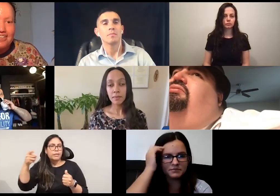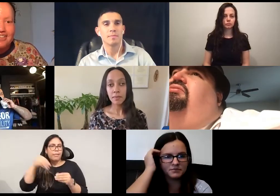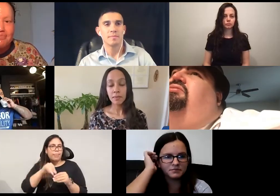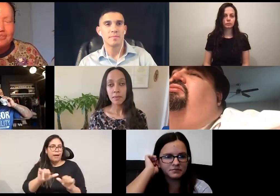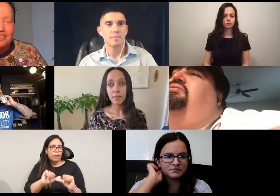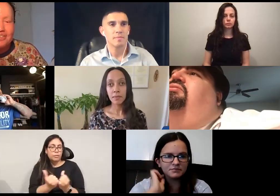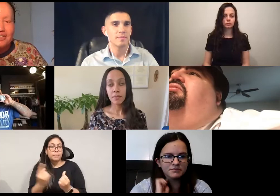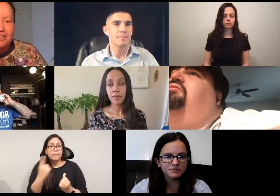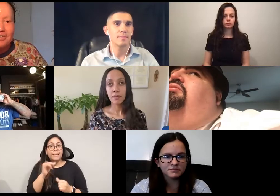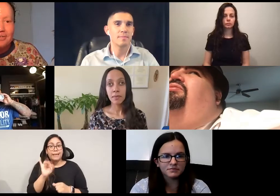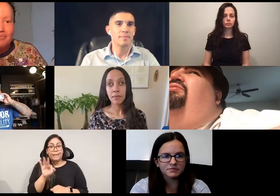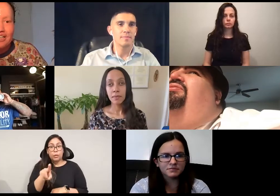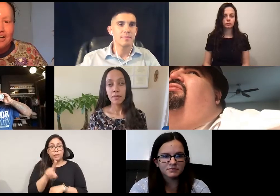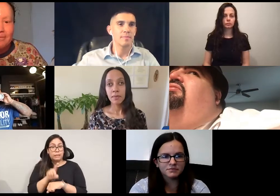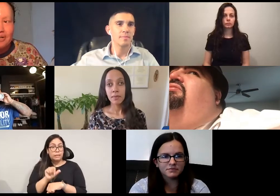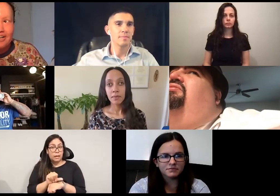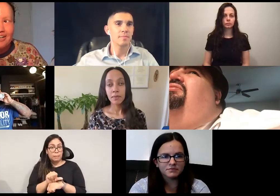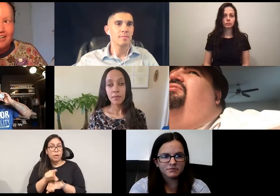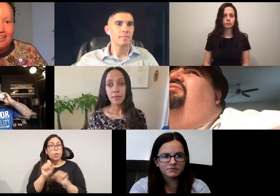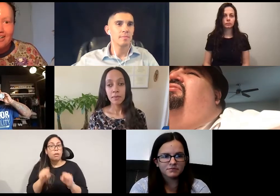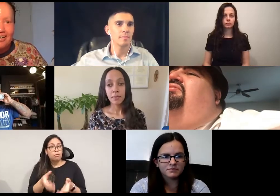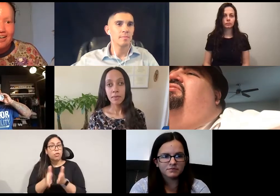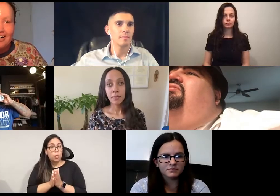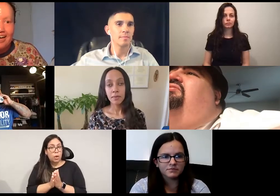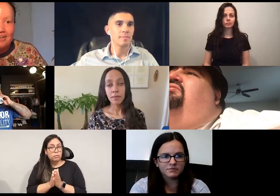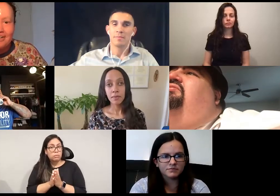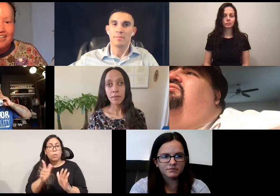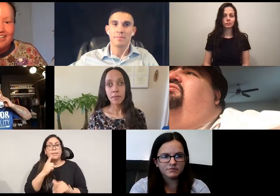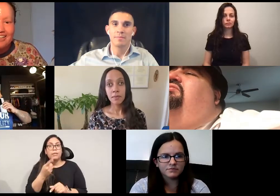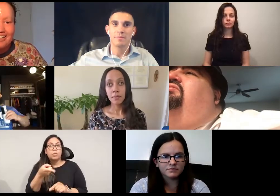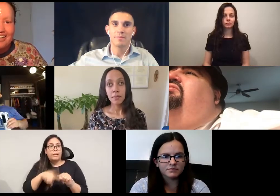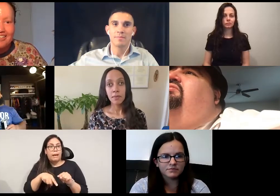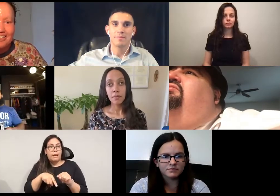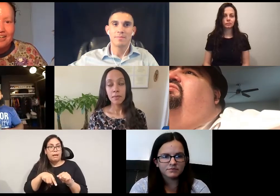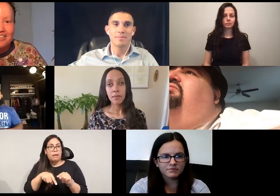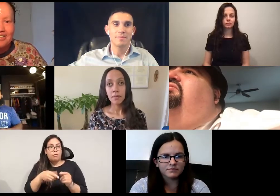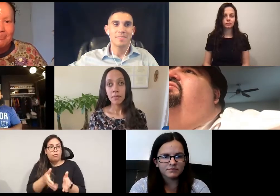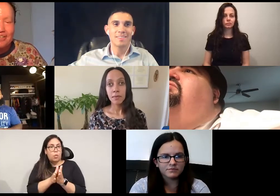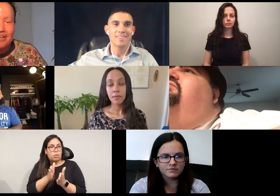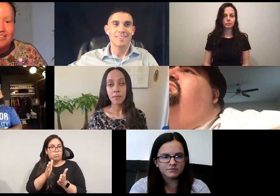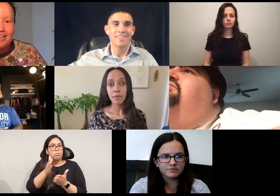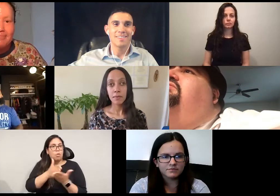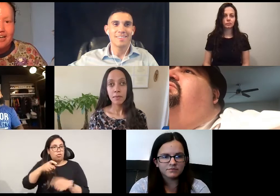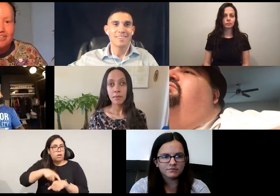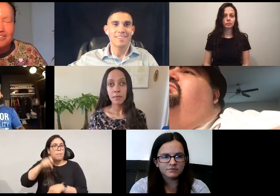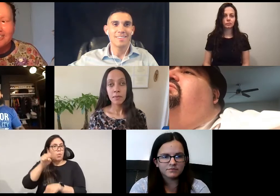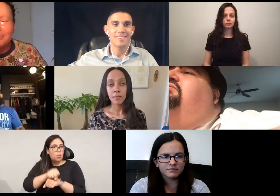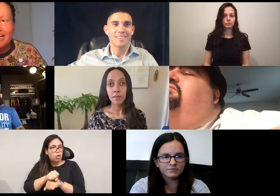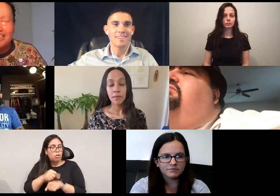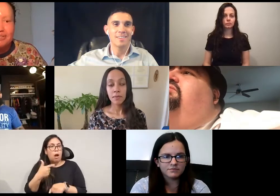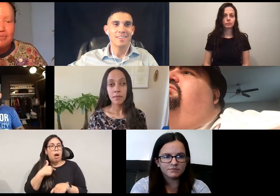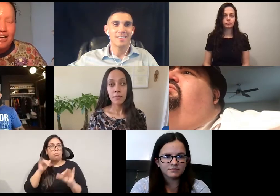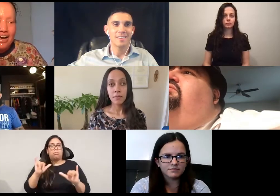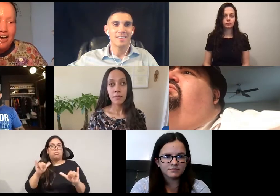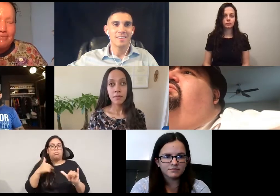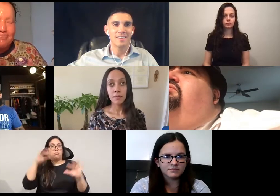you are disabled, you can request part-time work. And I had no idea until I was until I made the choice to do a